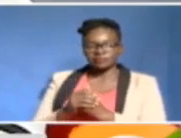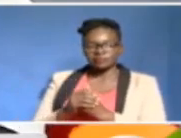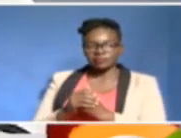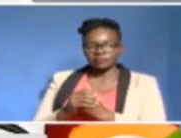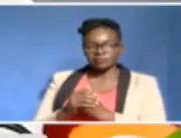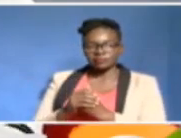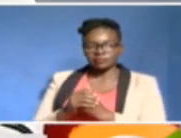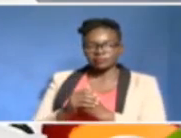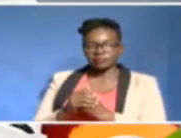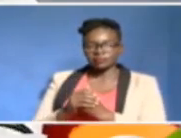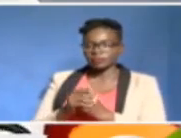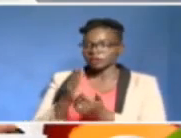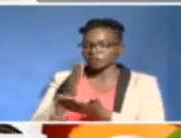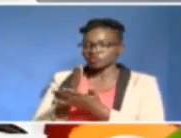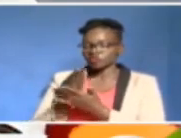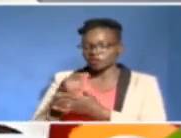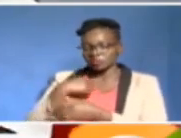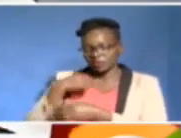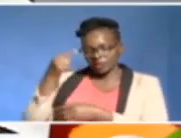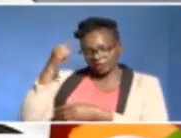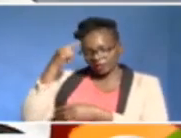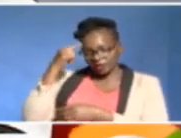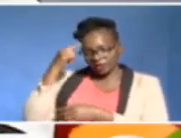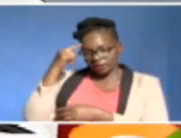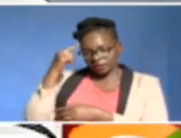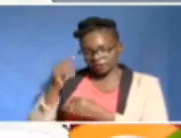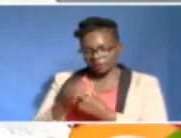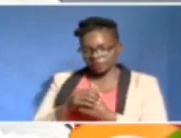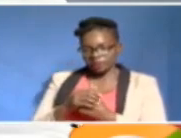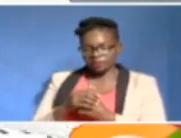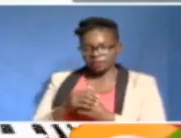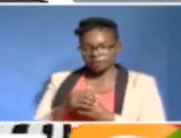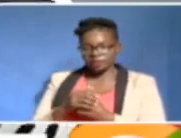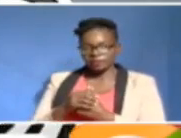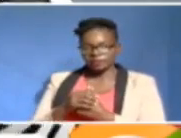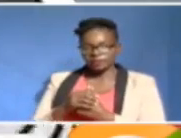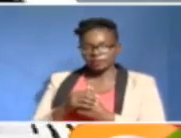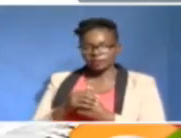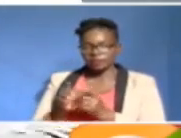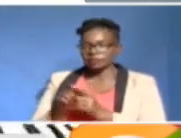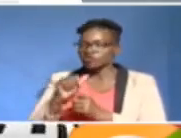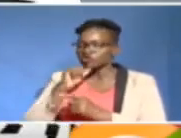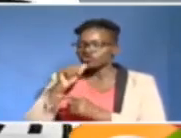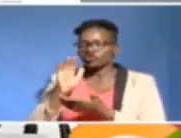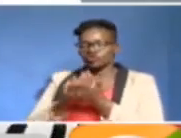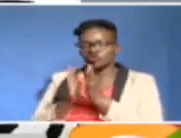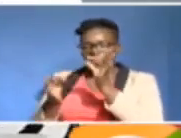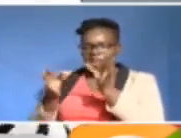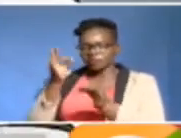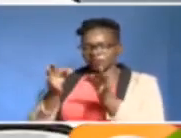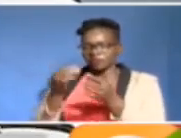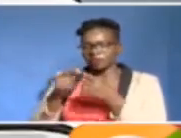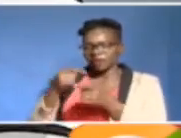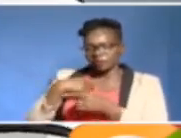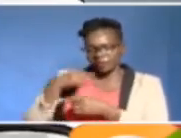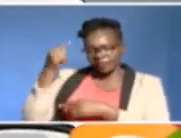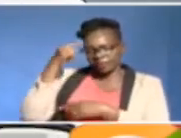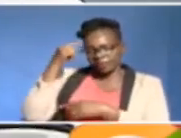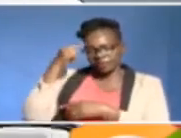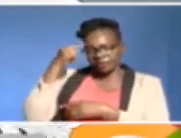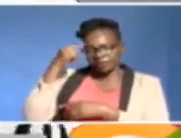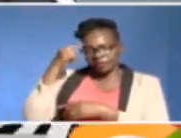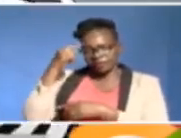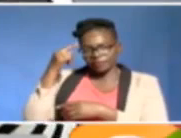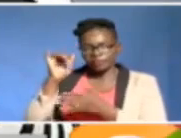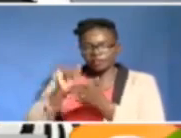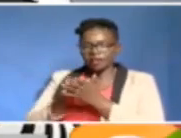is really, in my view, you know, and it's not to be judgmental in any way, but it's in my view, you're